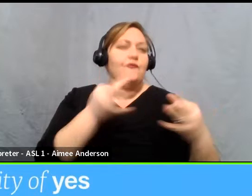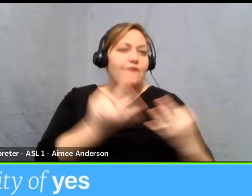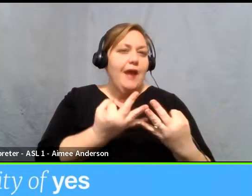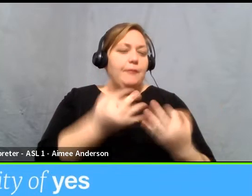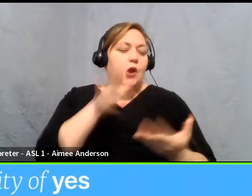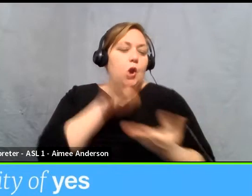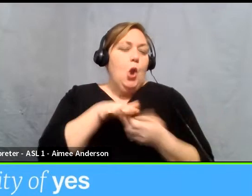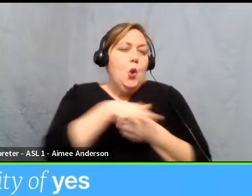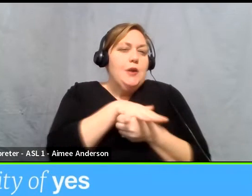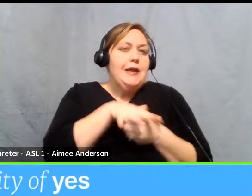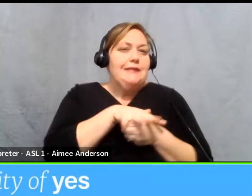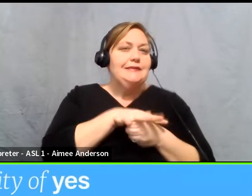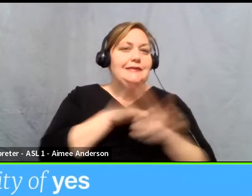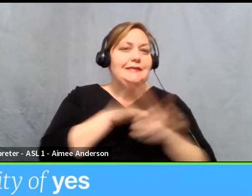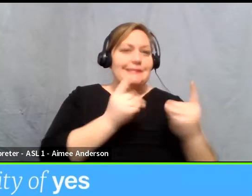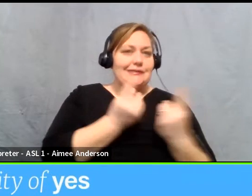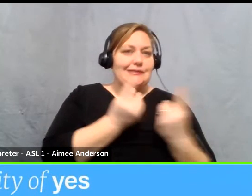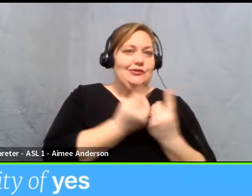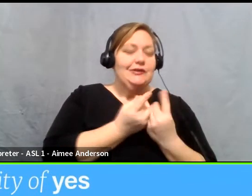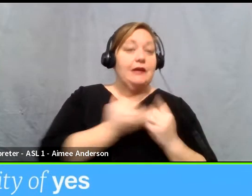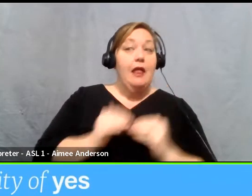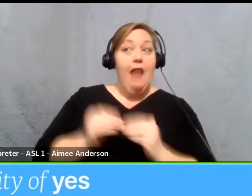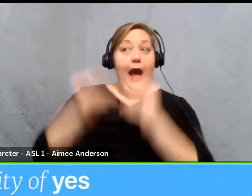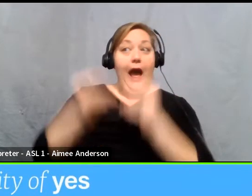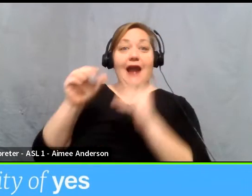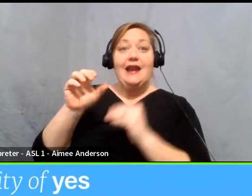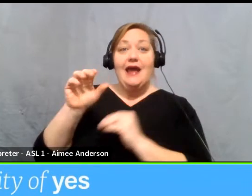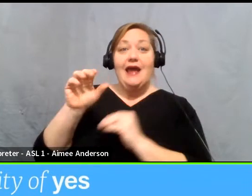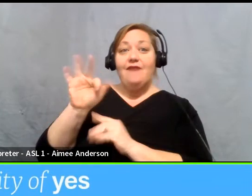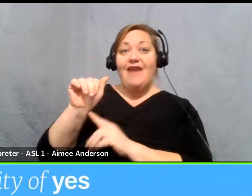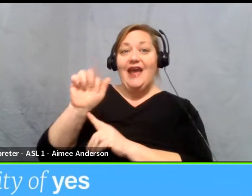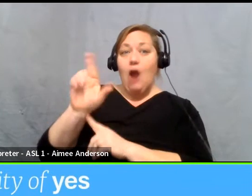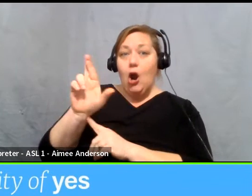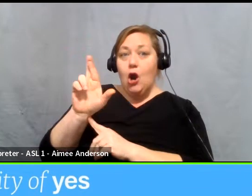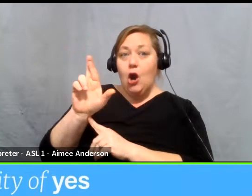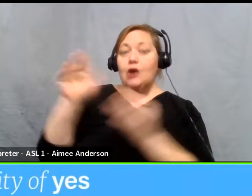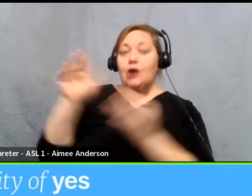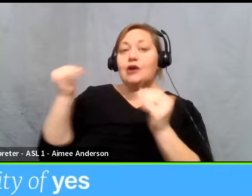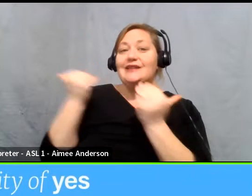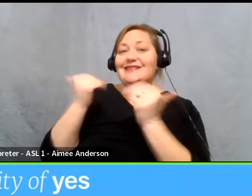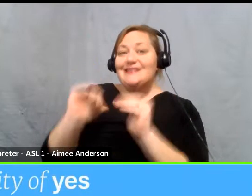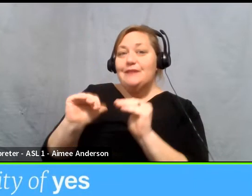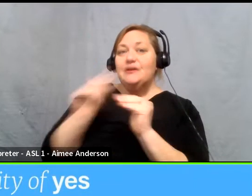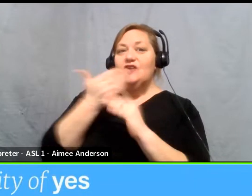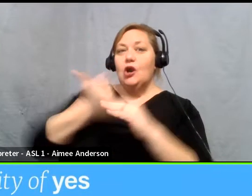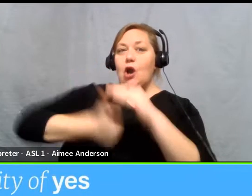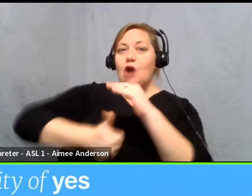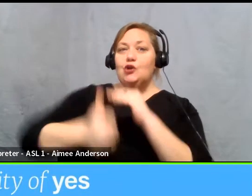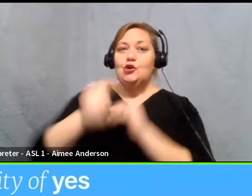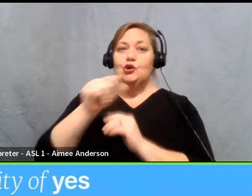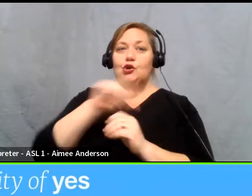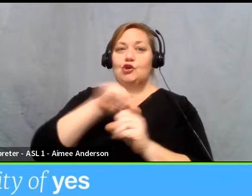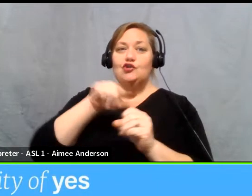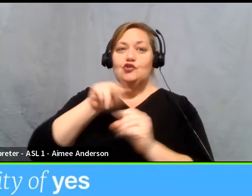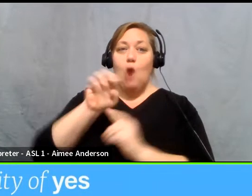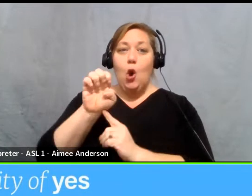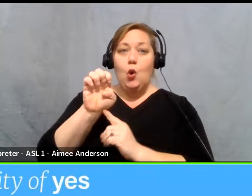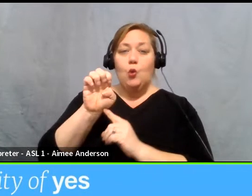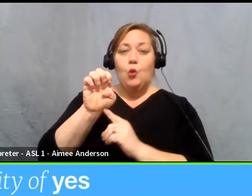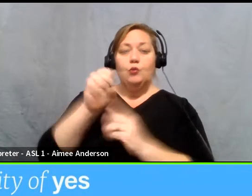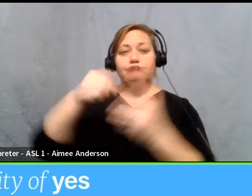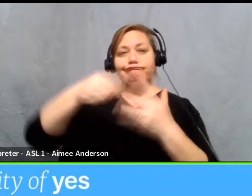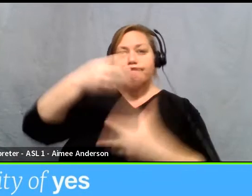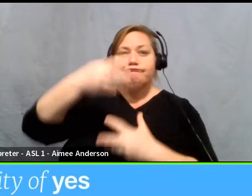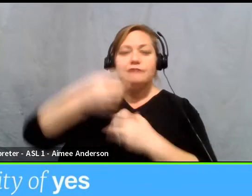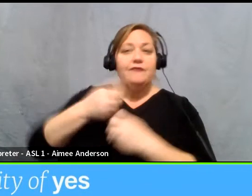district. The height and FAR limits will vary based on the underlying zoning district, as does what is originally allowed. If you're interested in more knowing